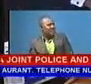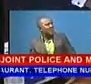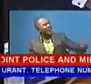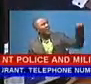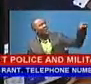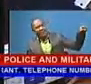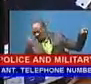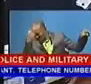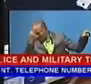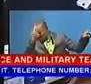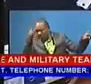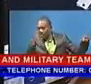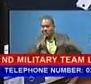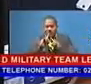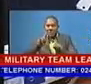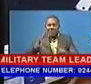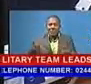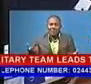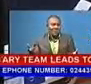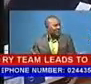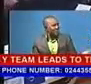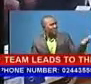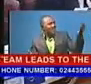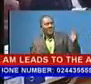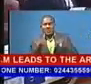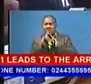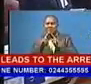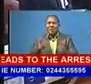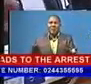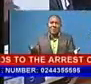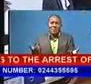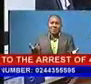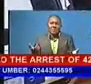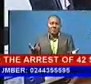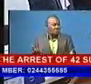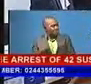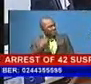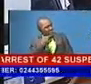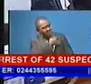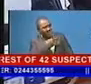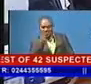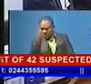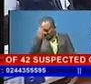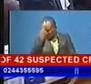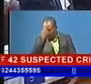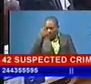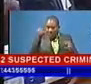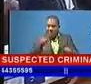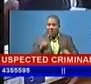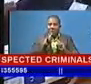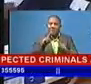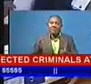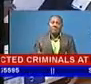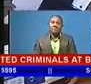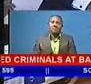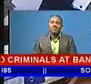involving counsel for third respondent. And he's gotten up and he's answered. I mean, Mr. Speaker, I thought I told, was quite capable of answering these matters. Counsel,